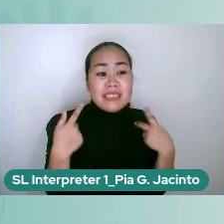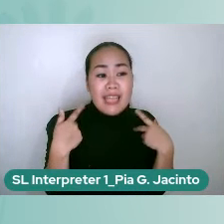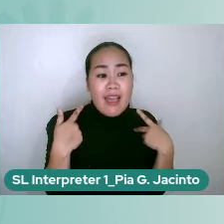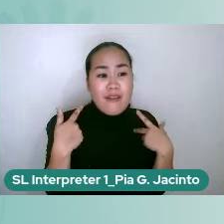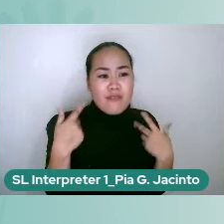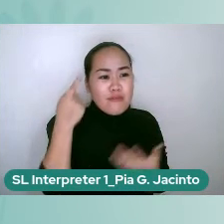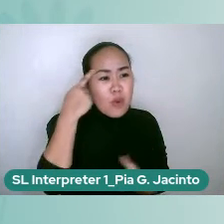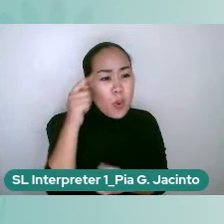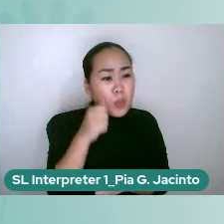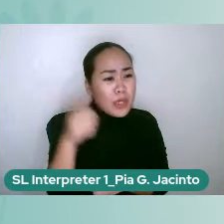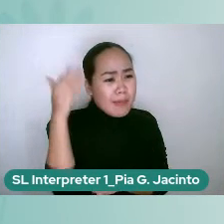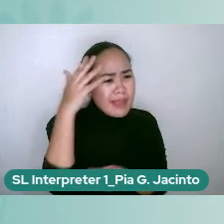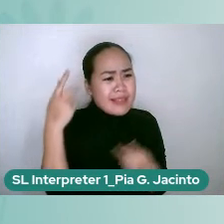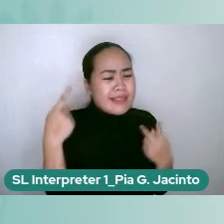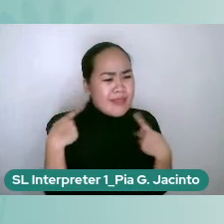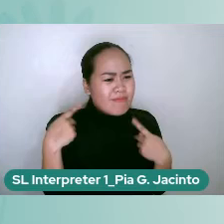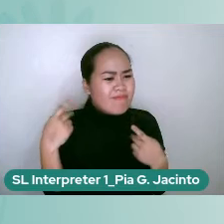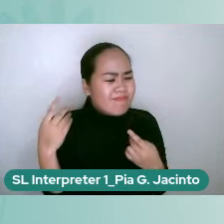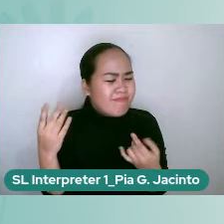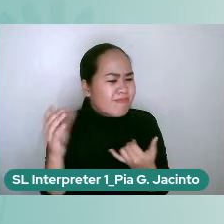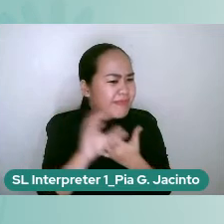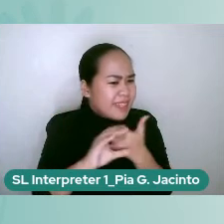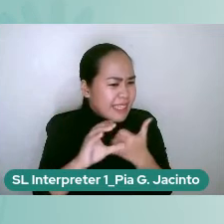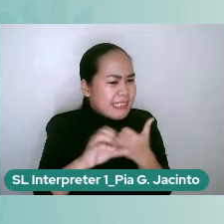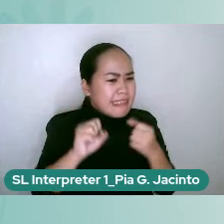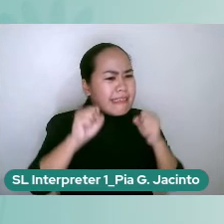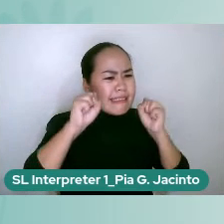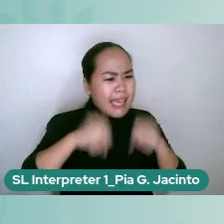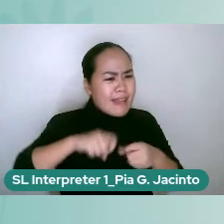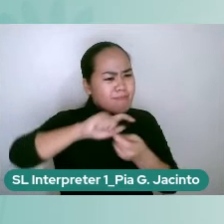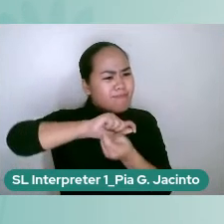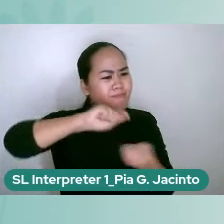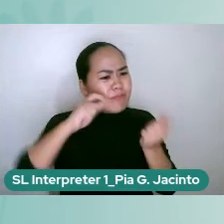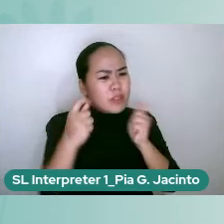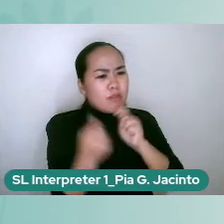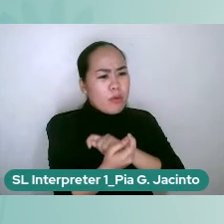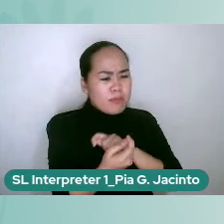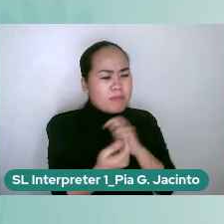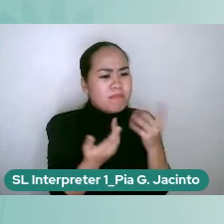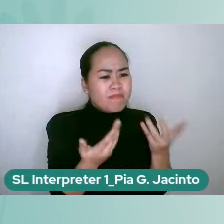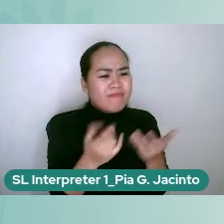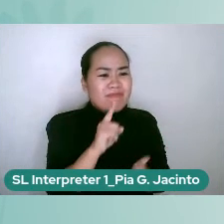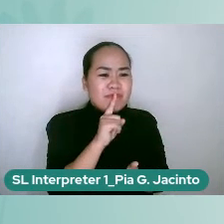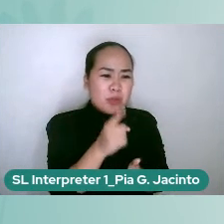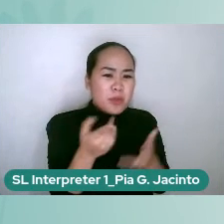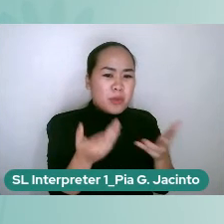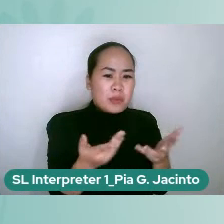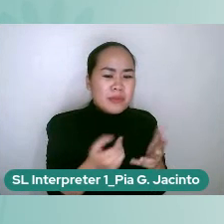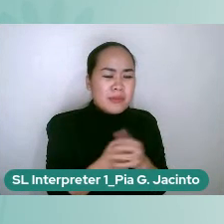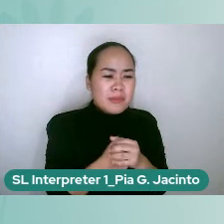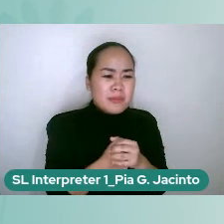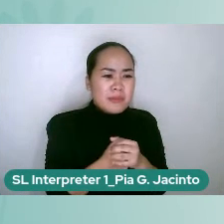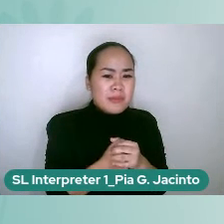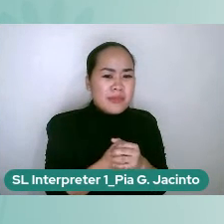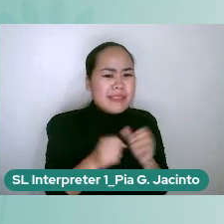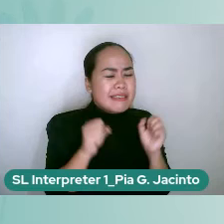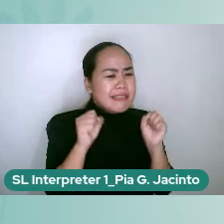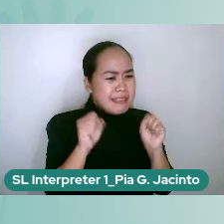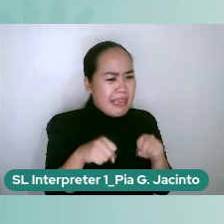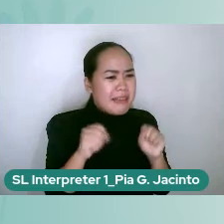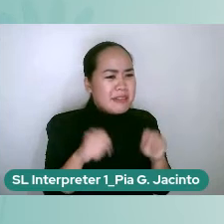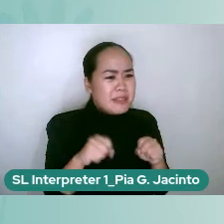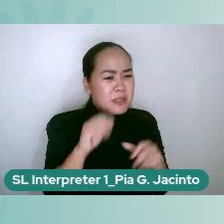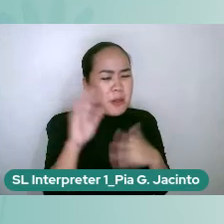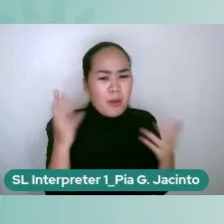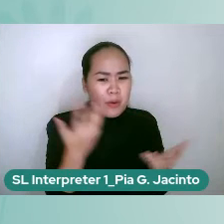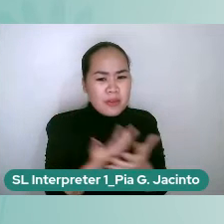by cervical cancer, so we in fact can radically transform this disease. And so that in fact we can say over and over